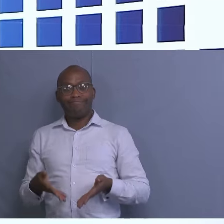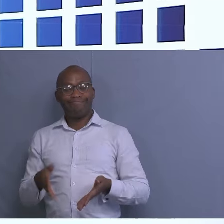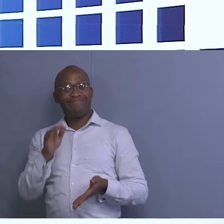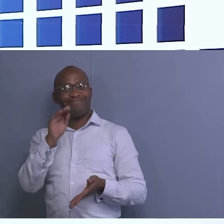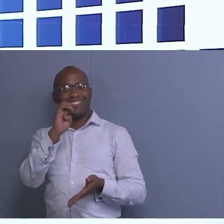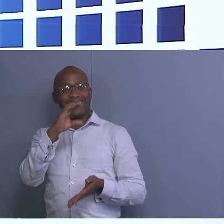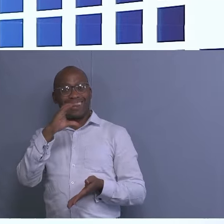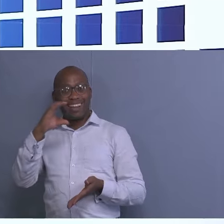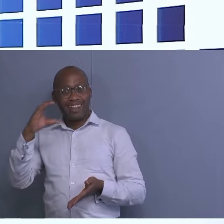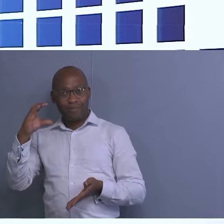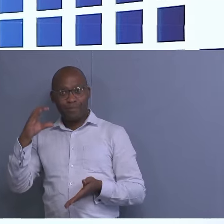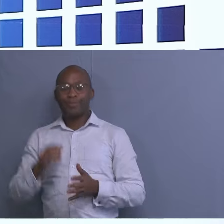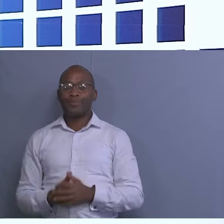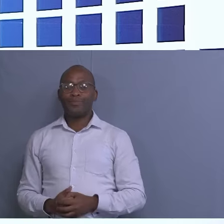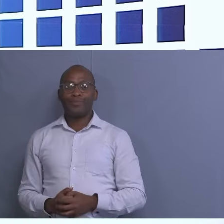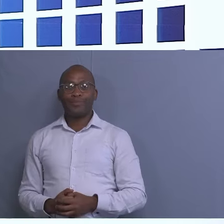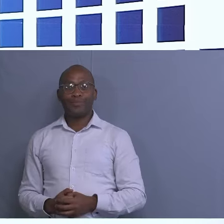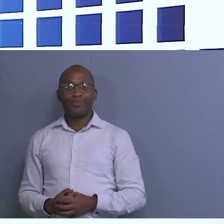studio.